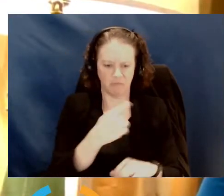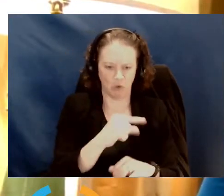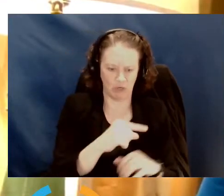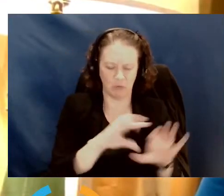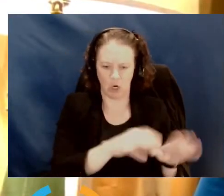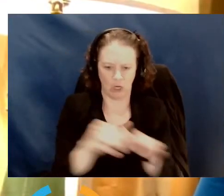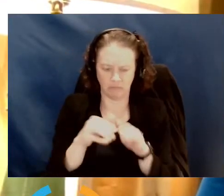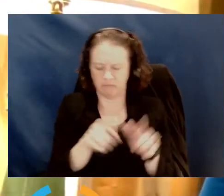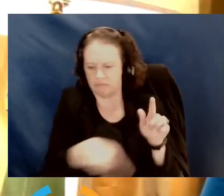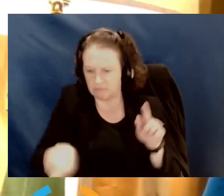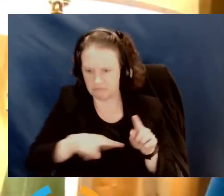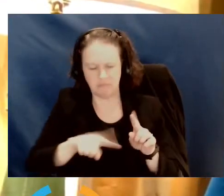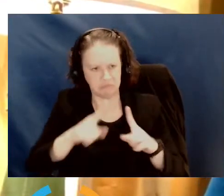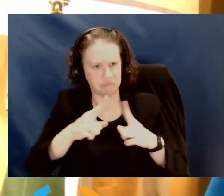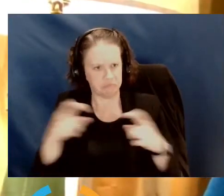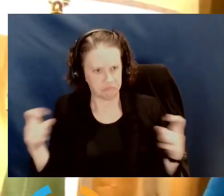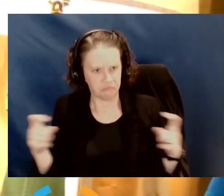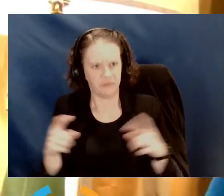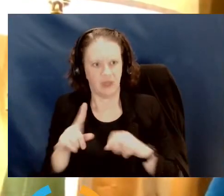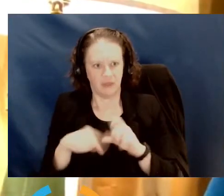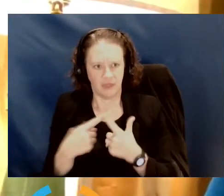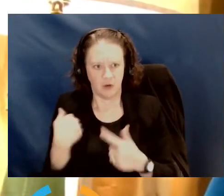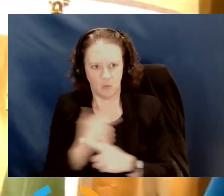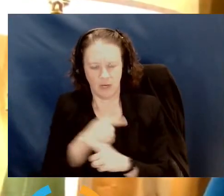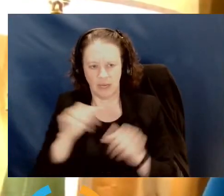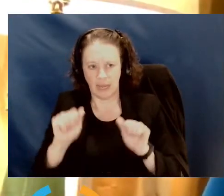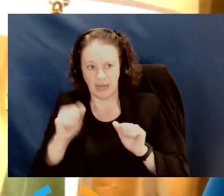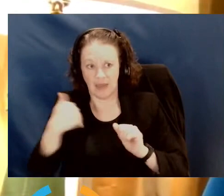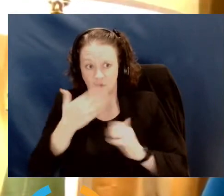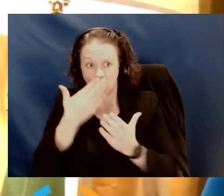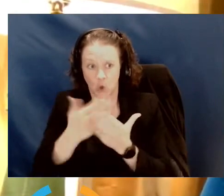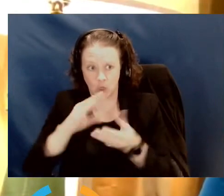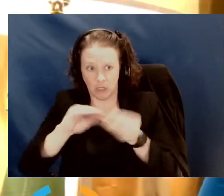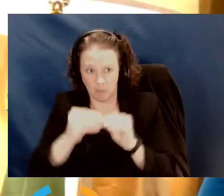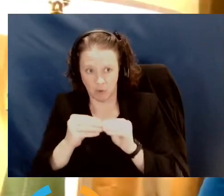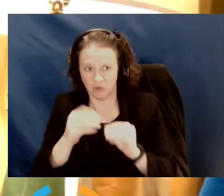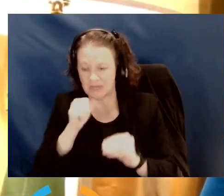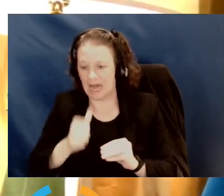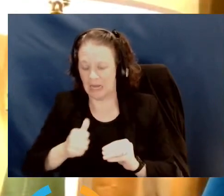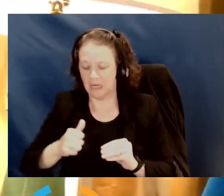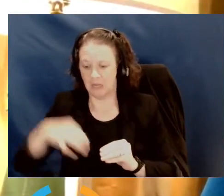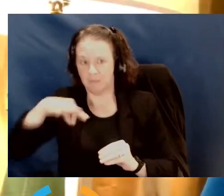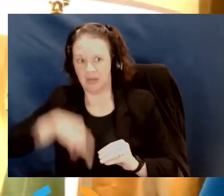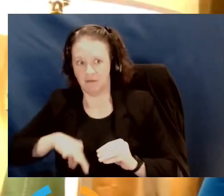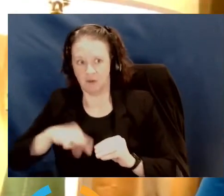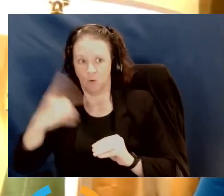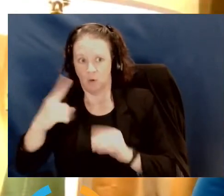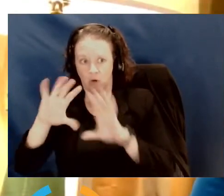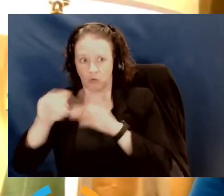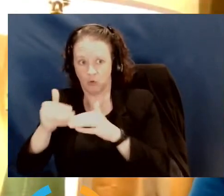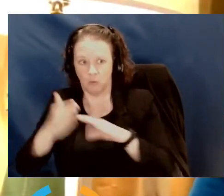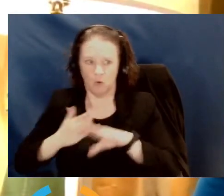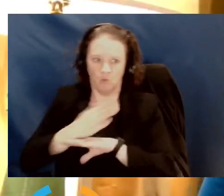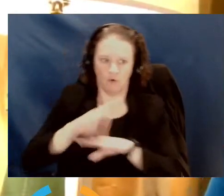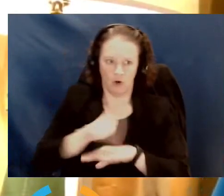with good figures, so we're not disadvantaging or advantaging one group or another. So having said that, yes,